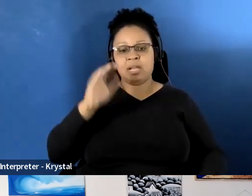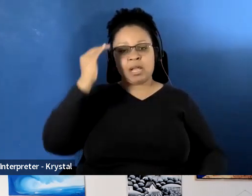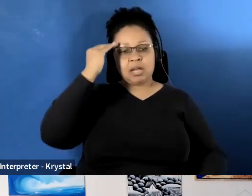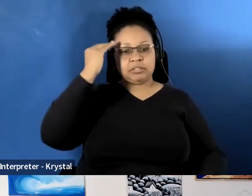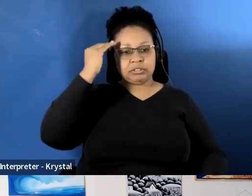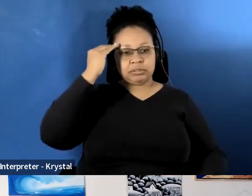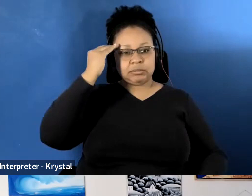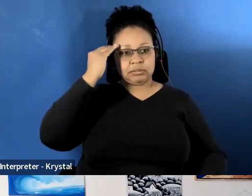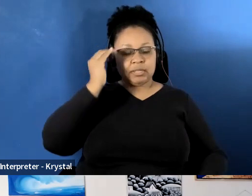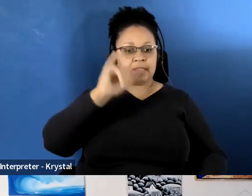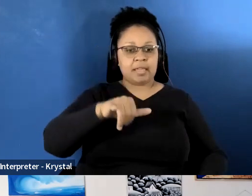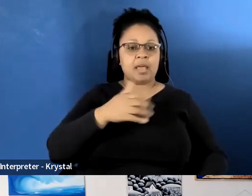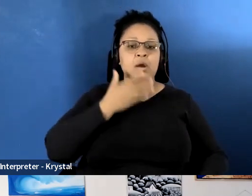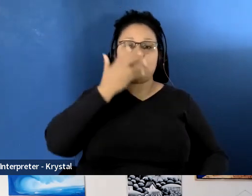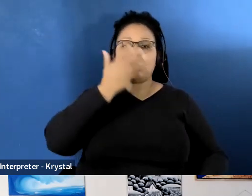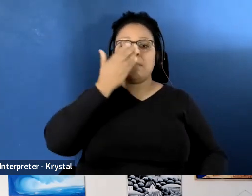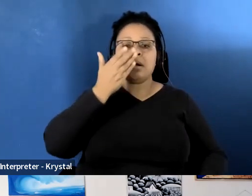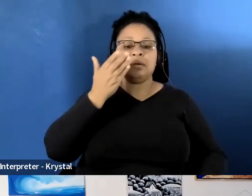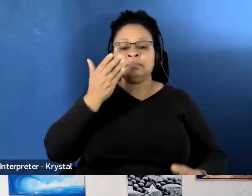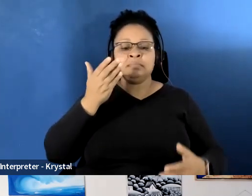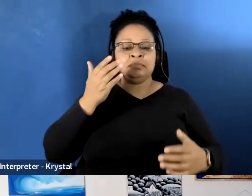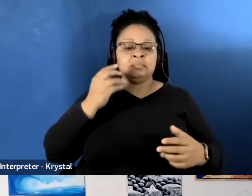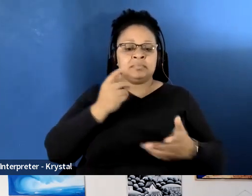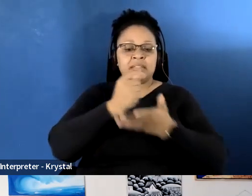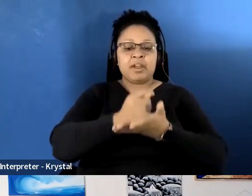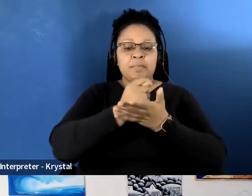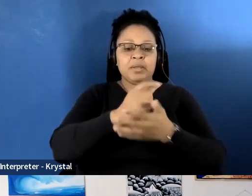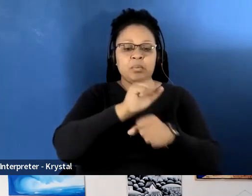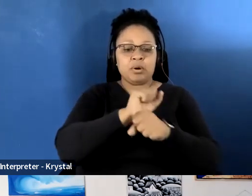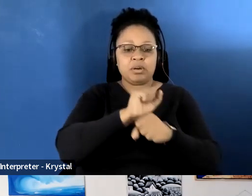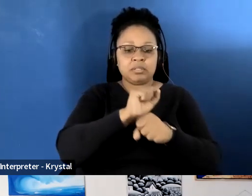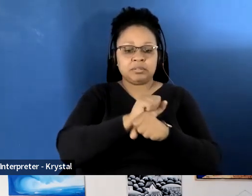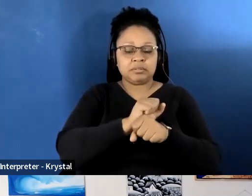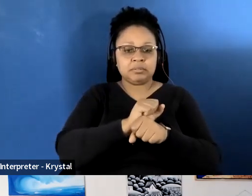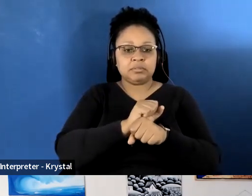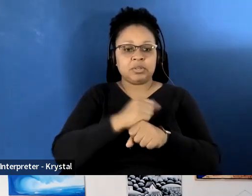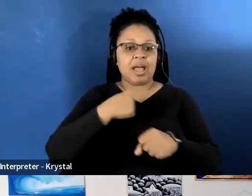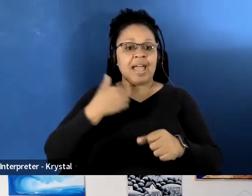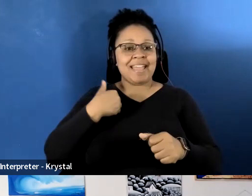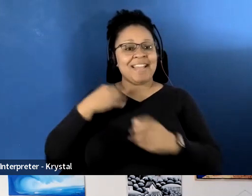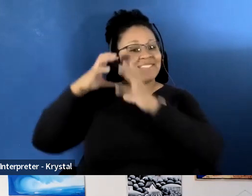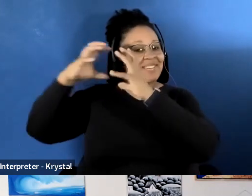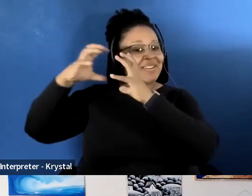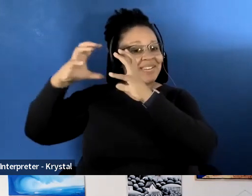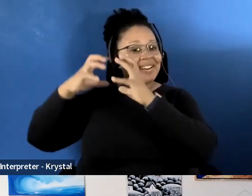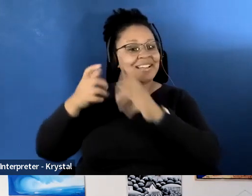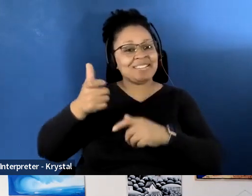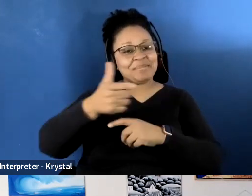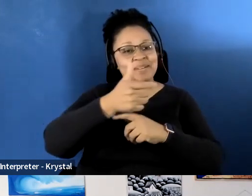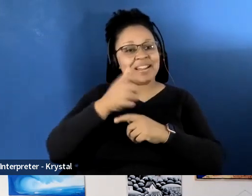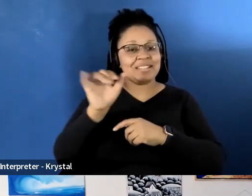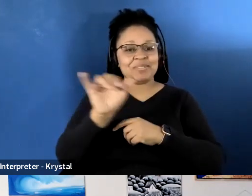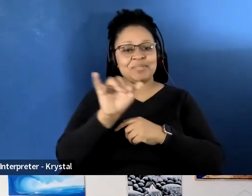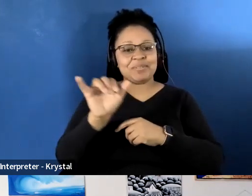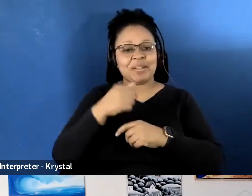stuff, that works because it works on your subconscious. So I have coconut spray too. That's one of the